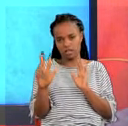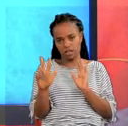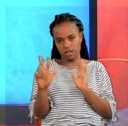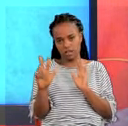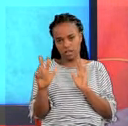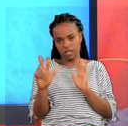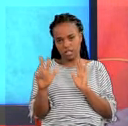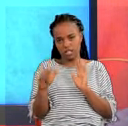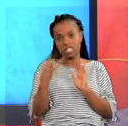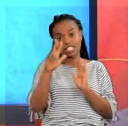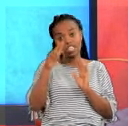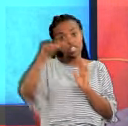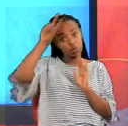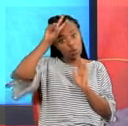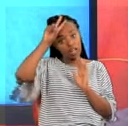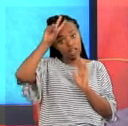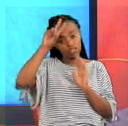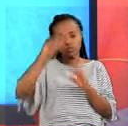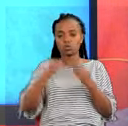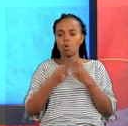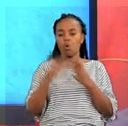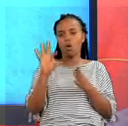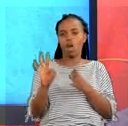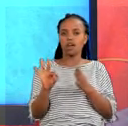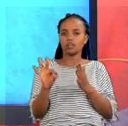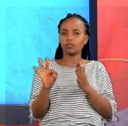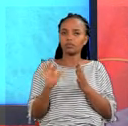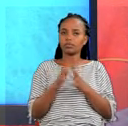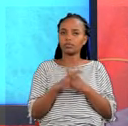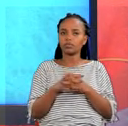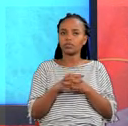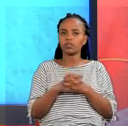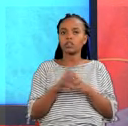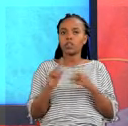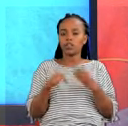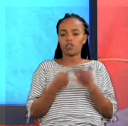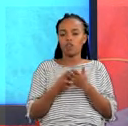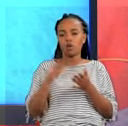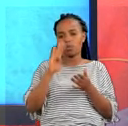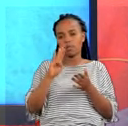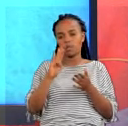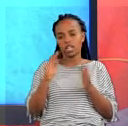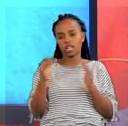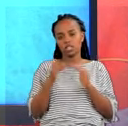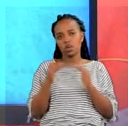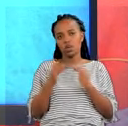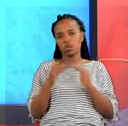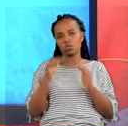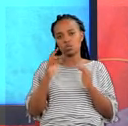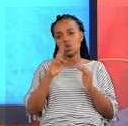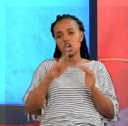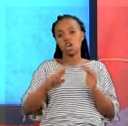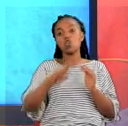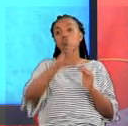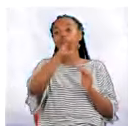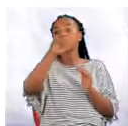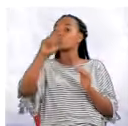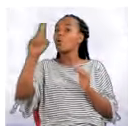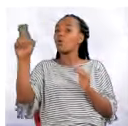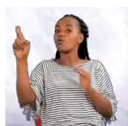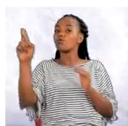is 3. 3 squared. So 9. Therefore, b is equal to the square root